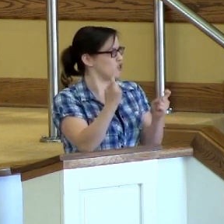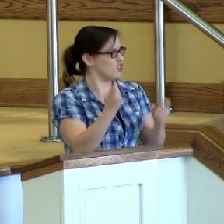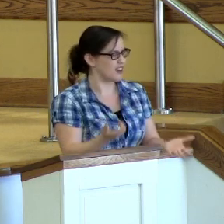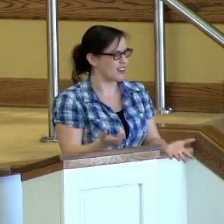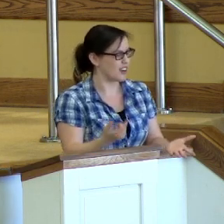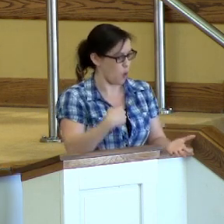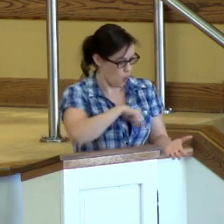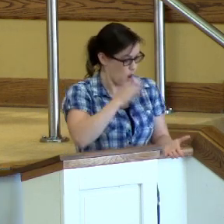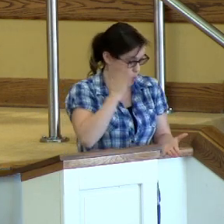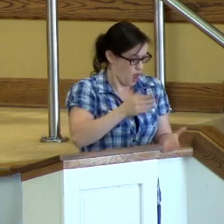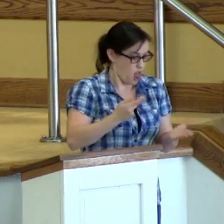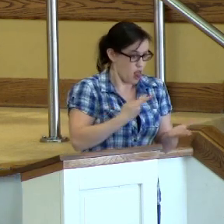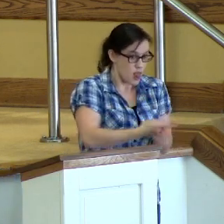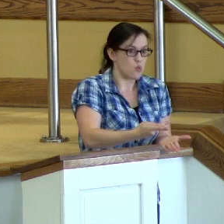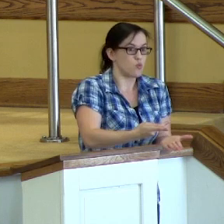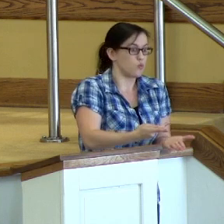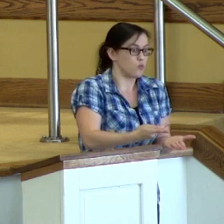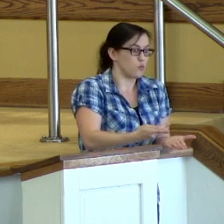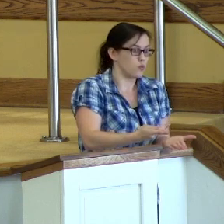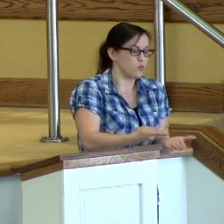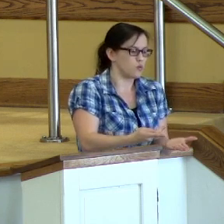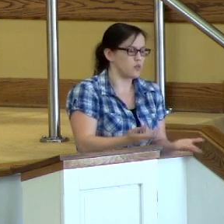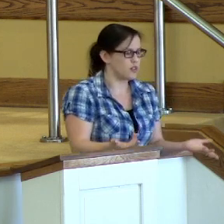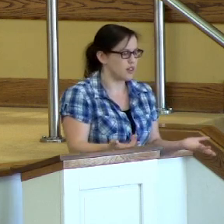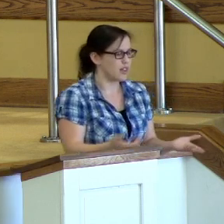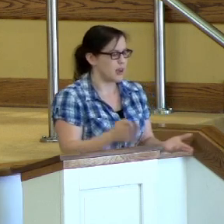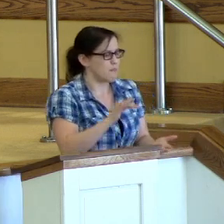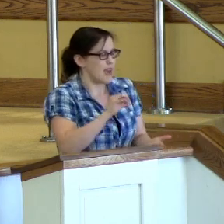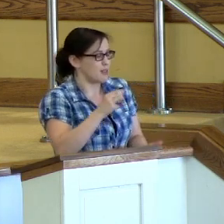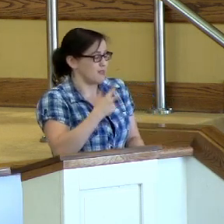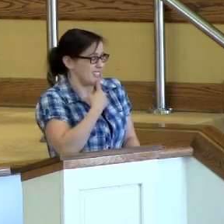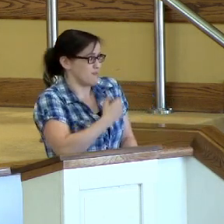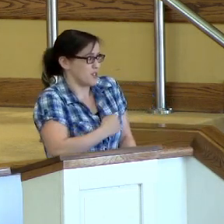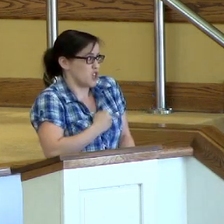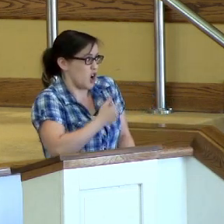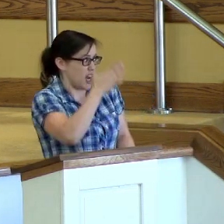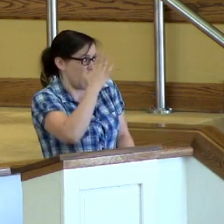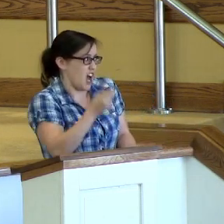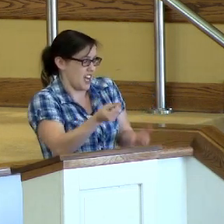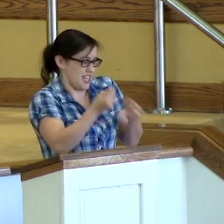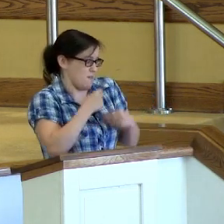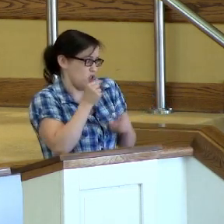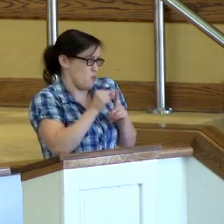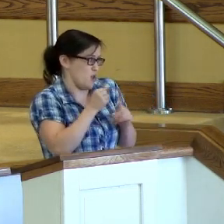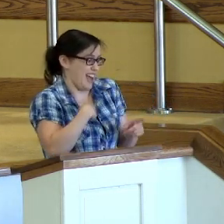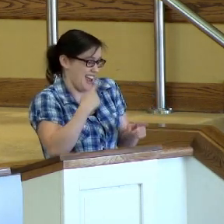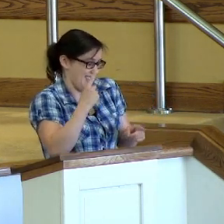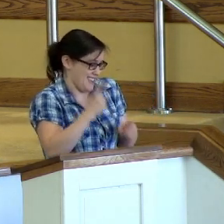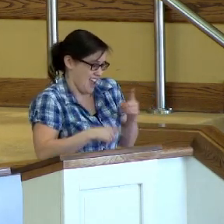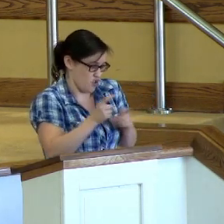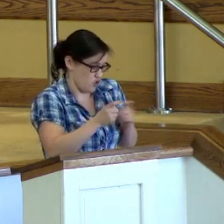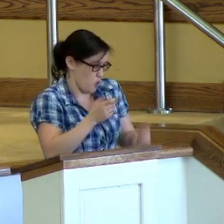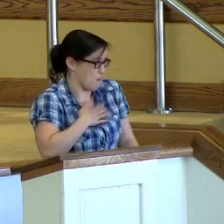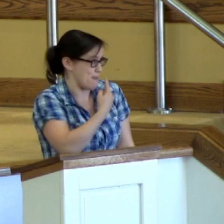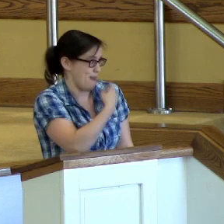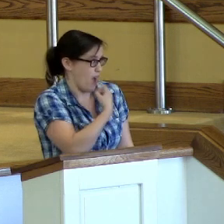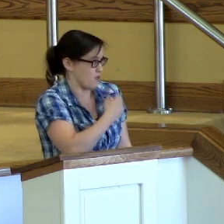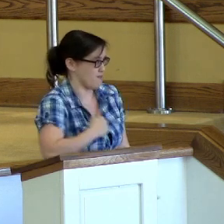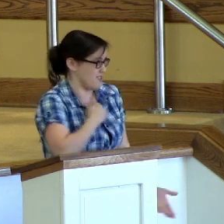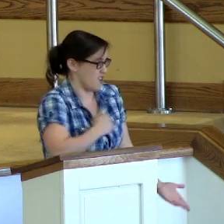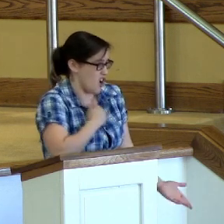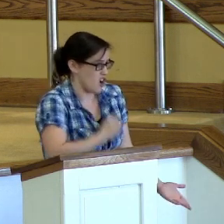madder. And so what happens, you know, he ends up, they have to part their way. Nothing works out. All this stuff. Children of Israel go